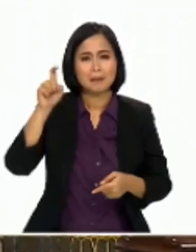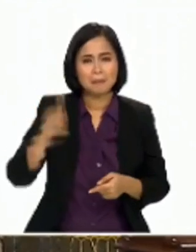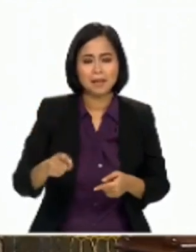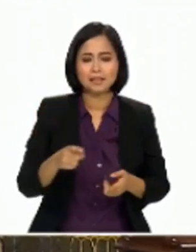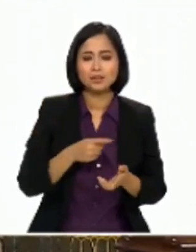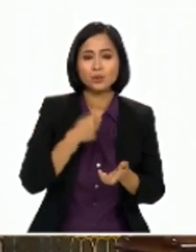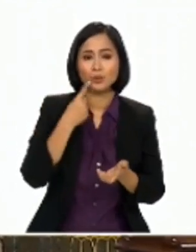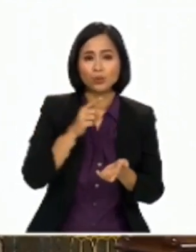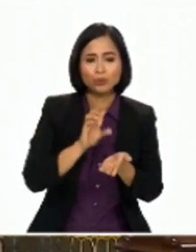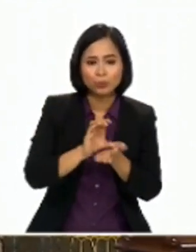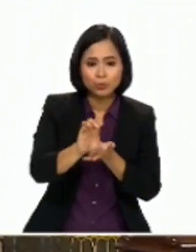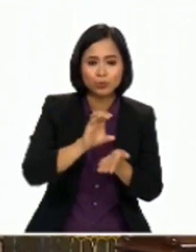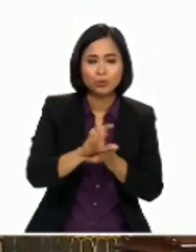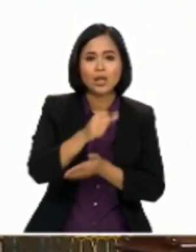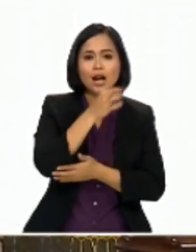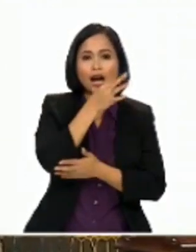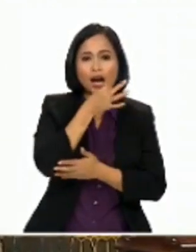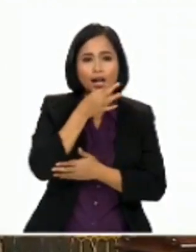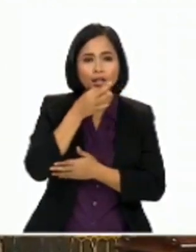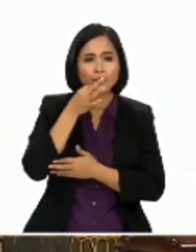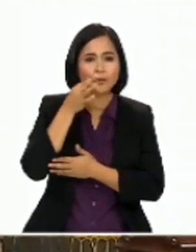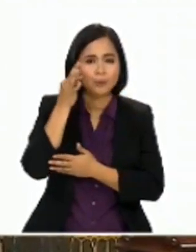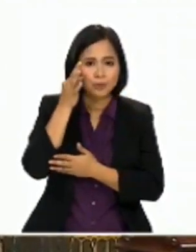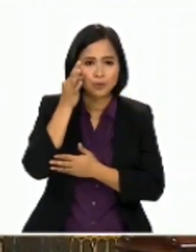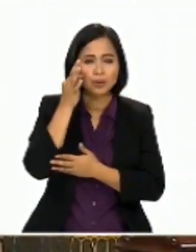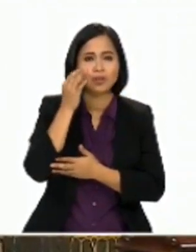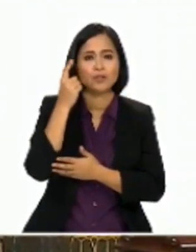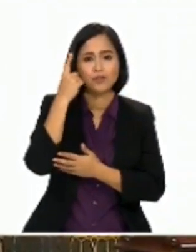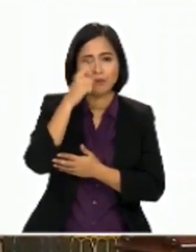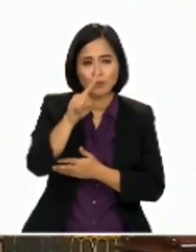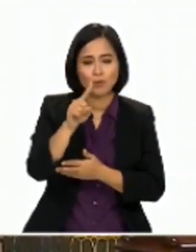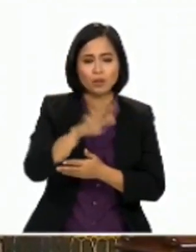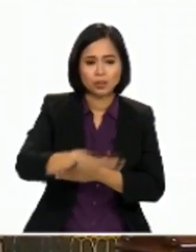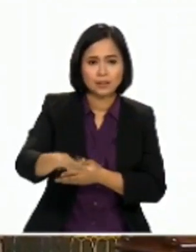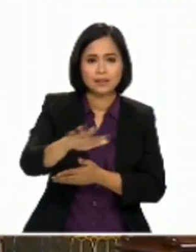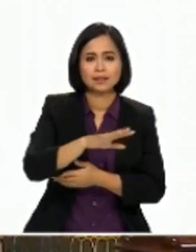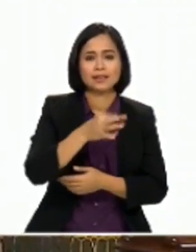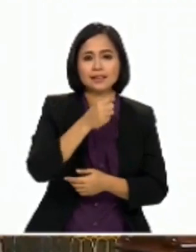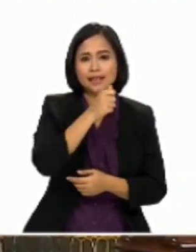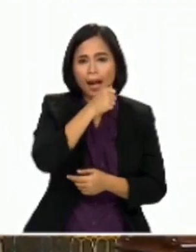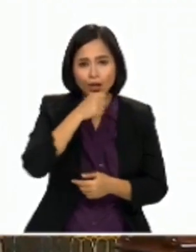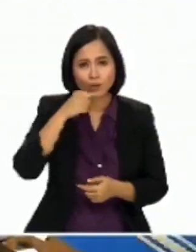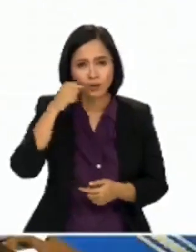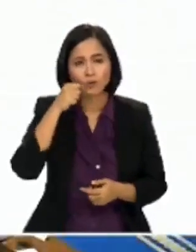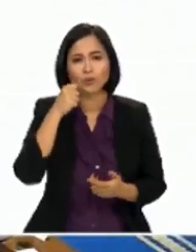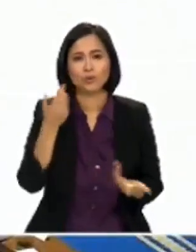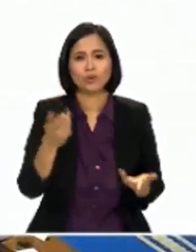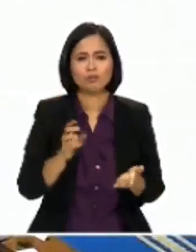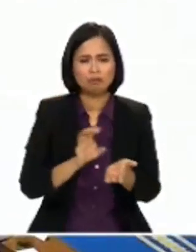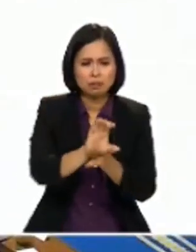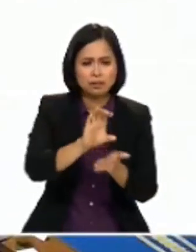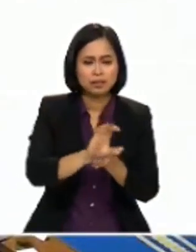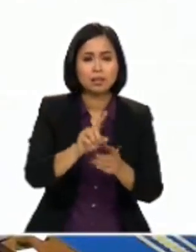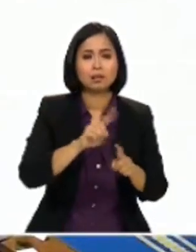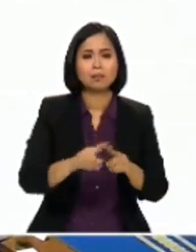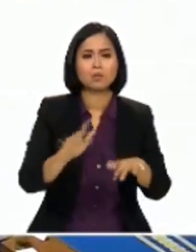finance agricultural enterprises and endeavors. Bakit